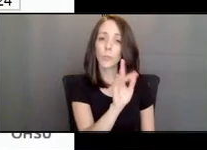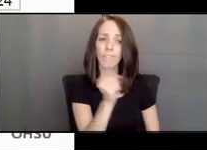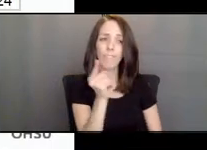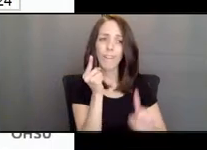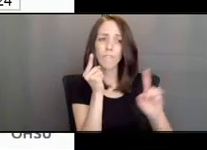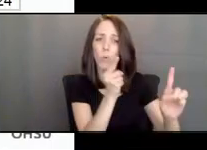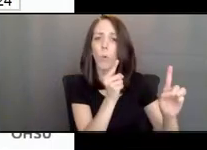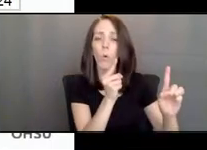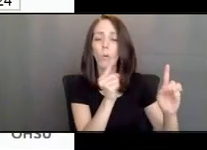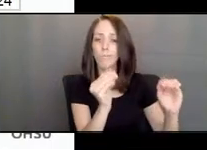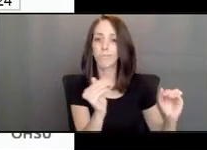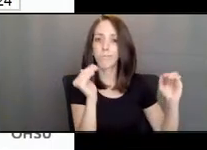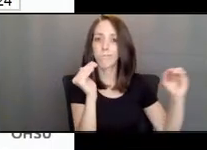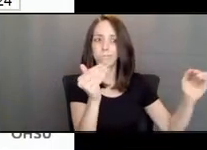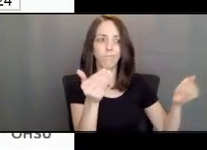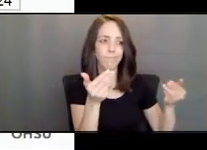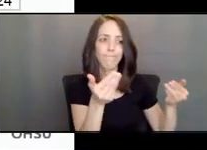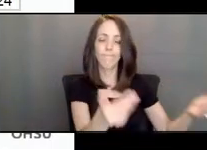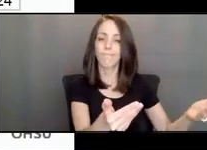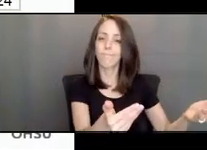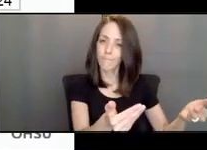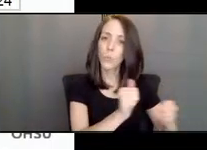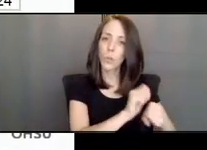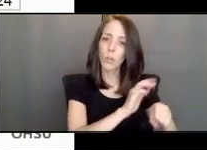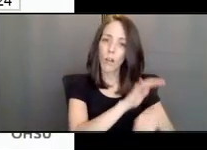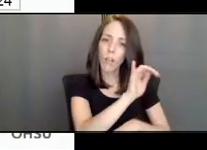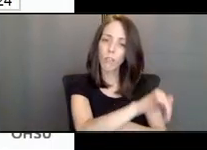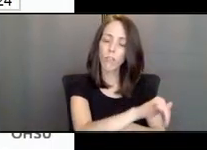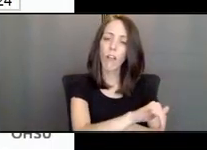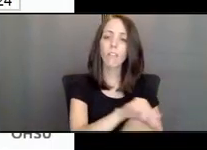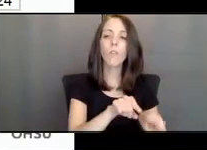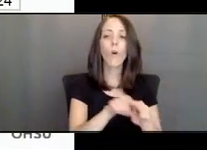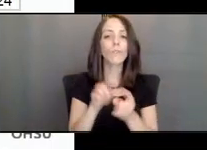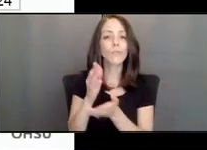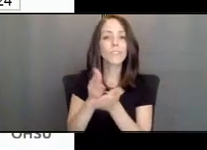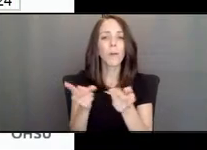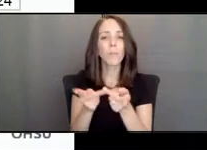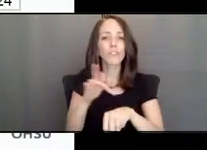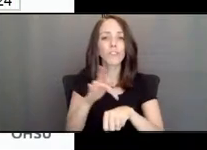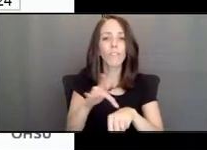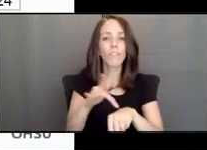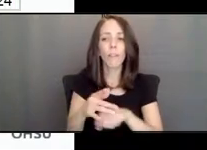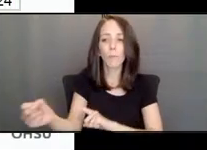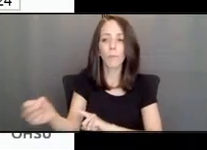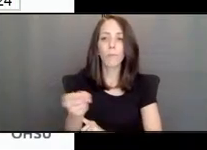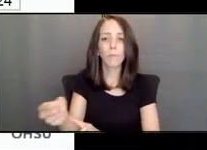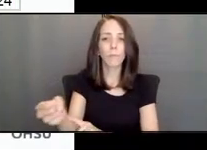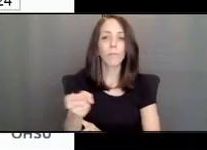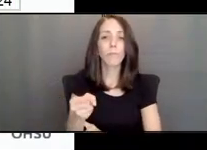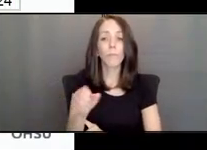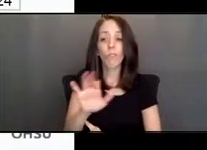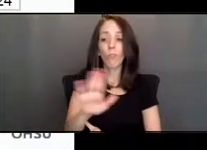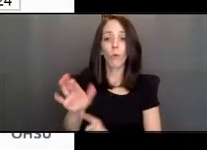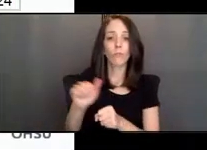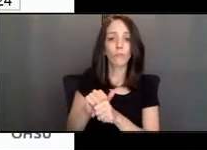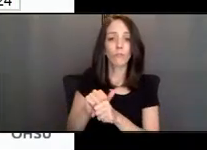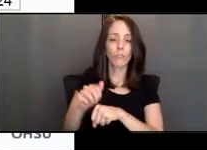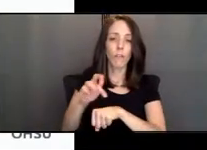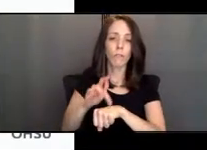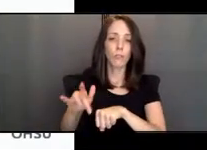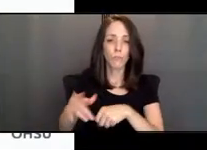initiatives, and filling critical administrative staff jobs held vacant during the pandemic. Next